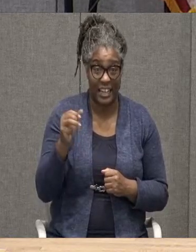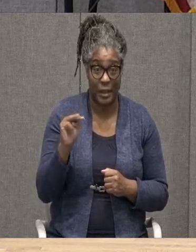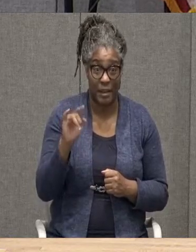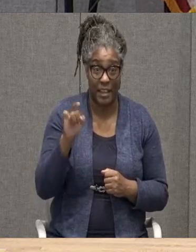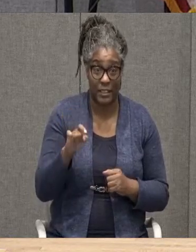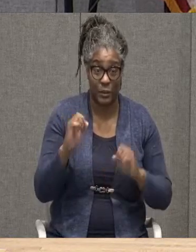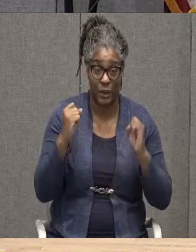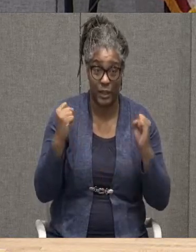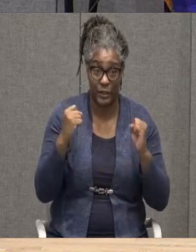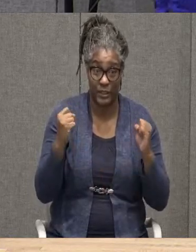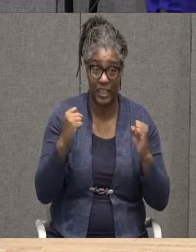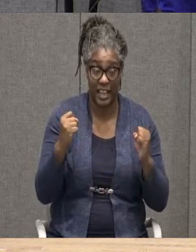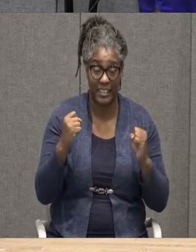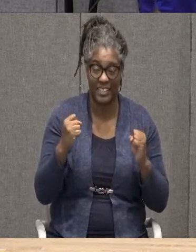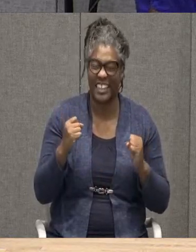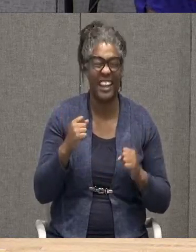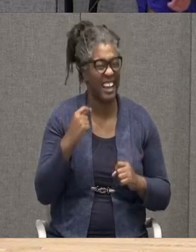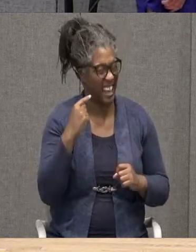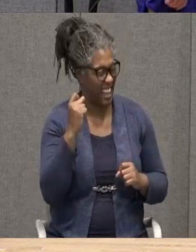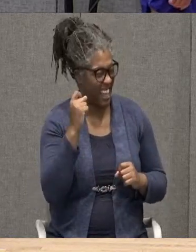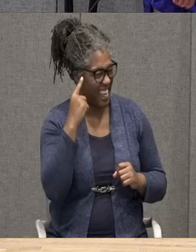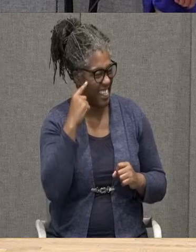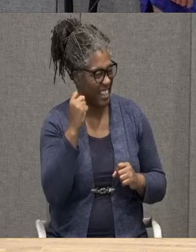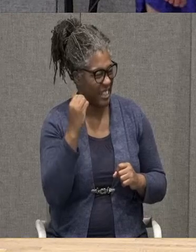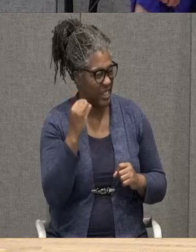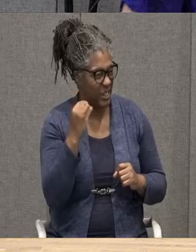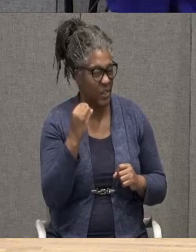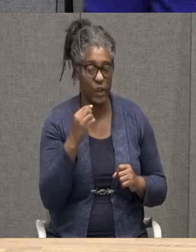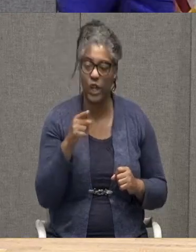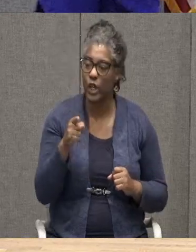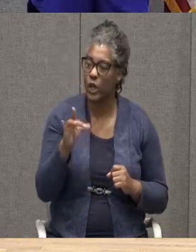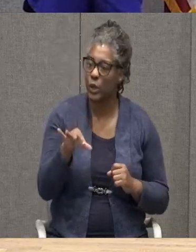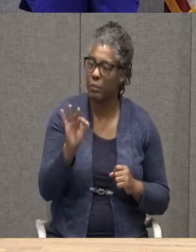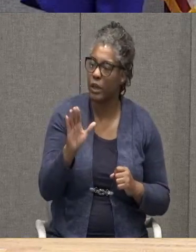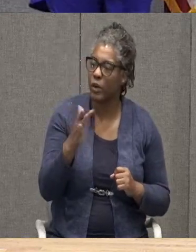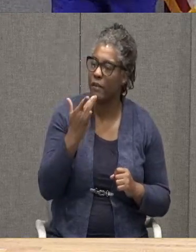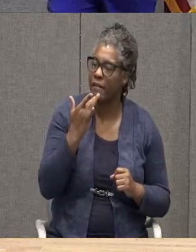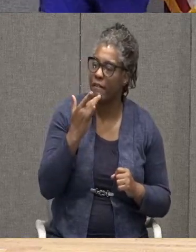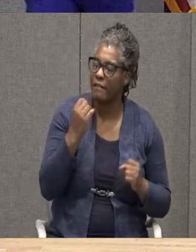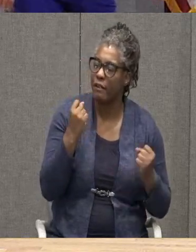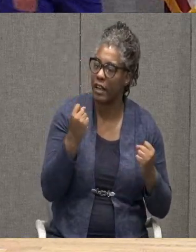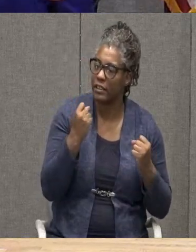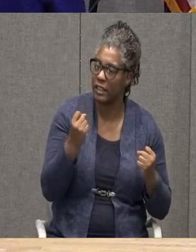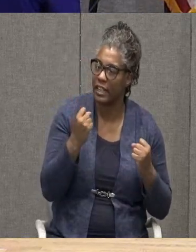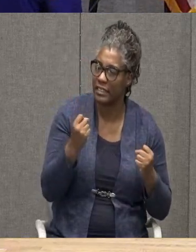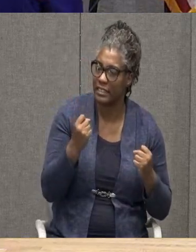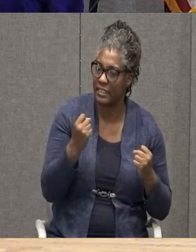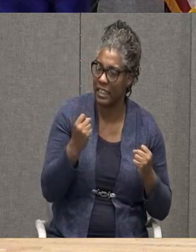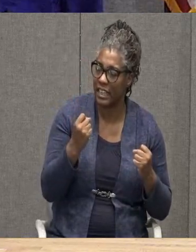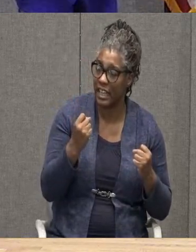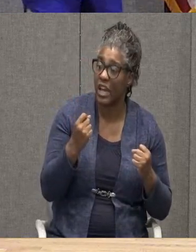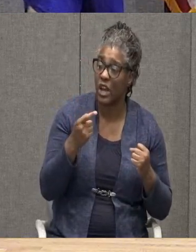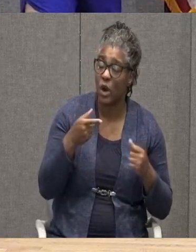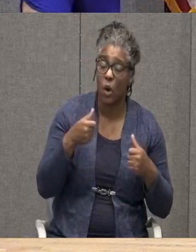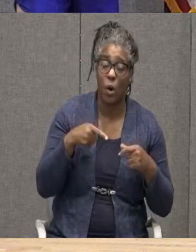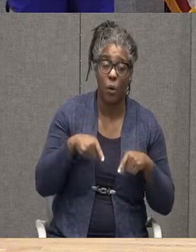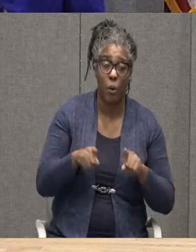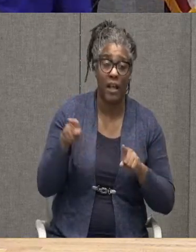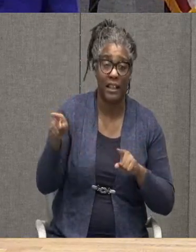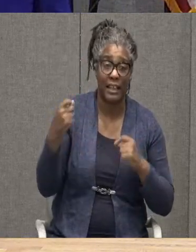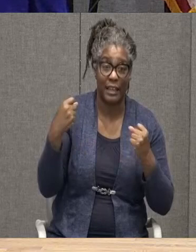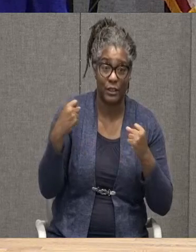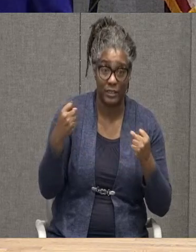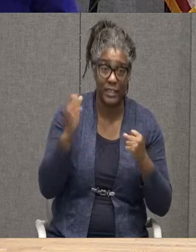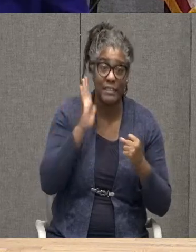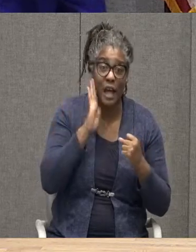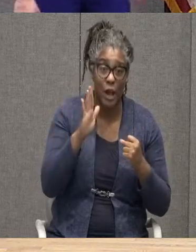gonna hold, Mr. Dunham, why don't you pick your favorite exercise, and I'm gonna hold the plank while Mr. Dunham does his favorite exercise. He's only gonna need to